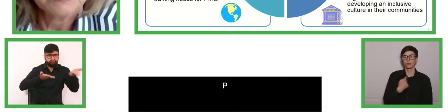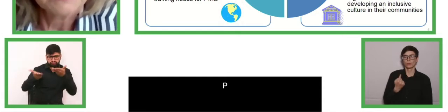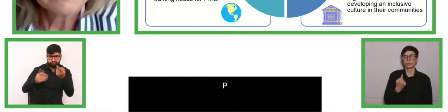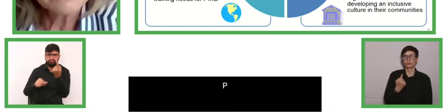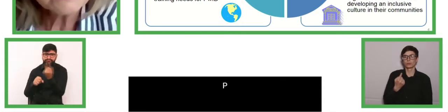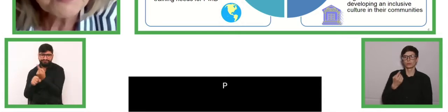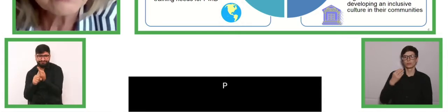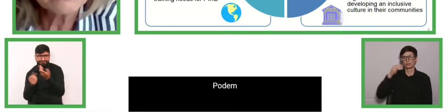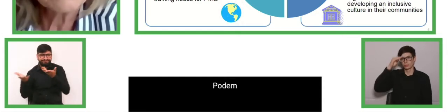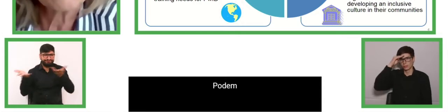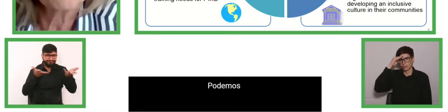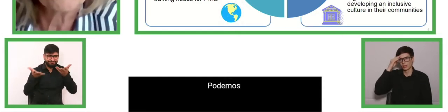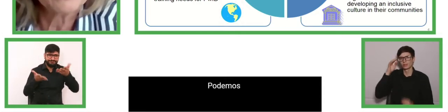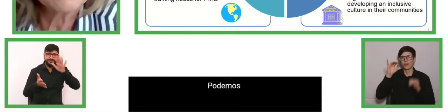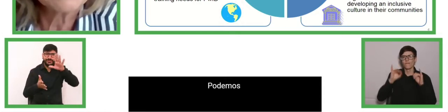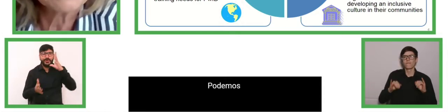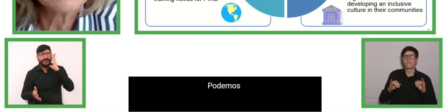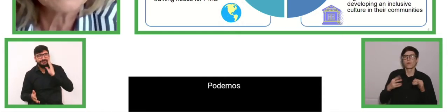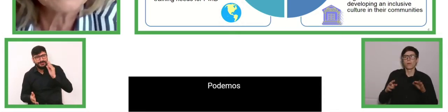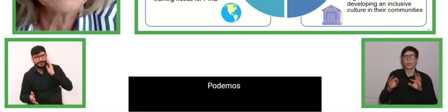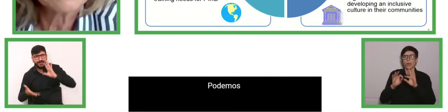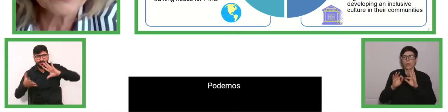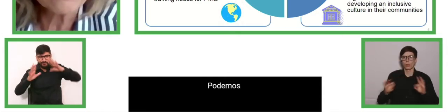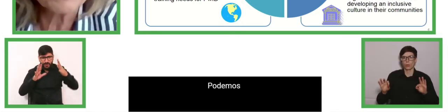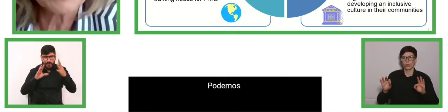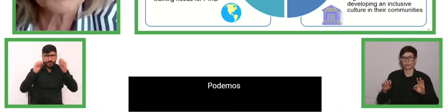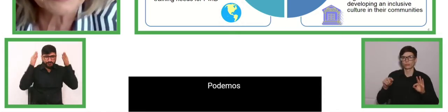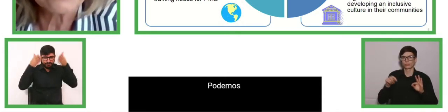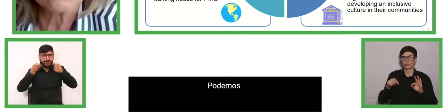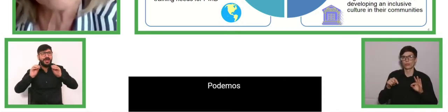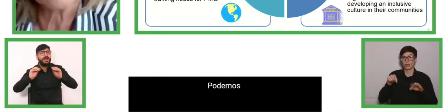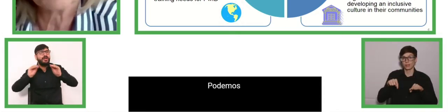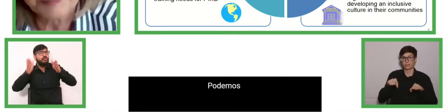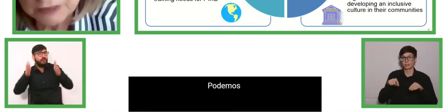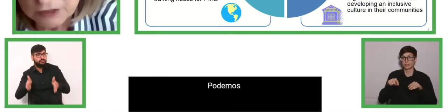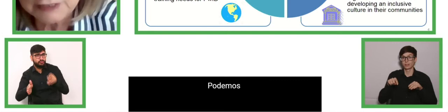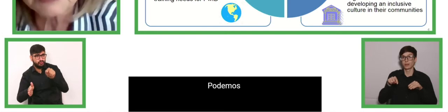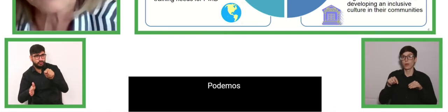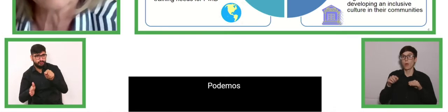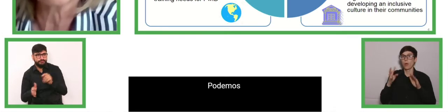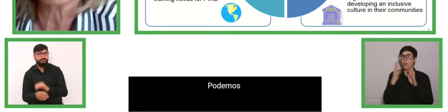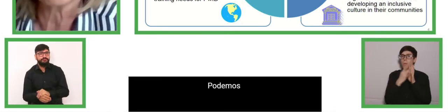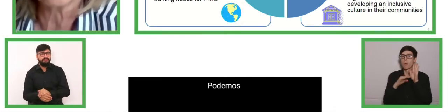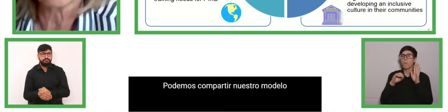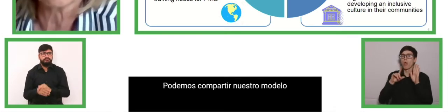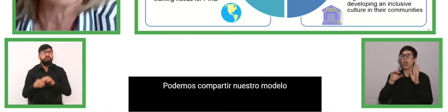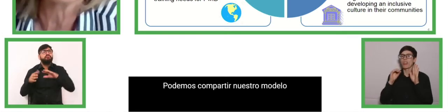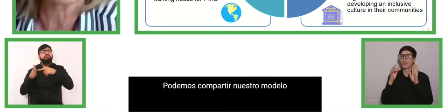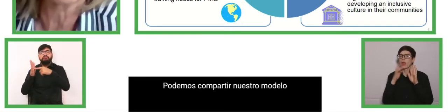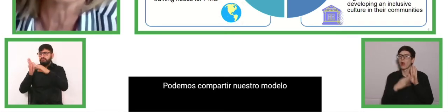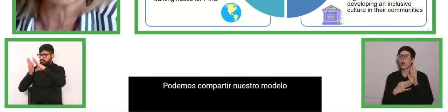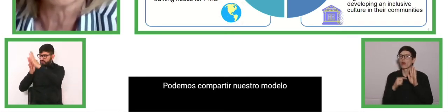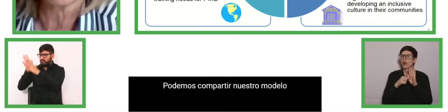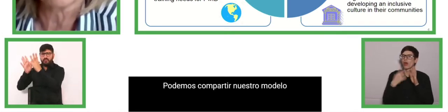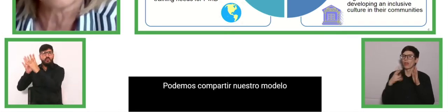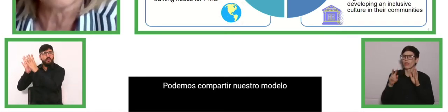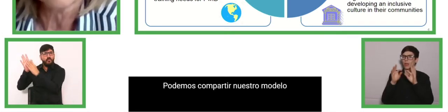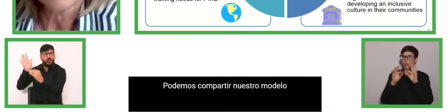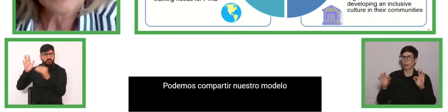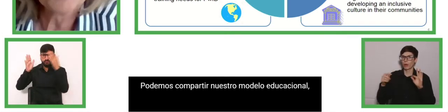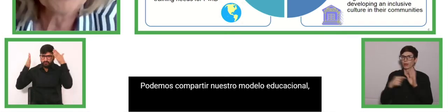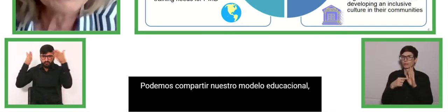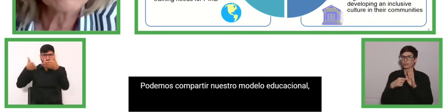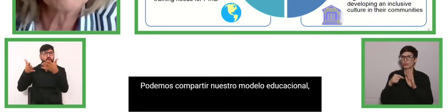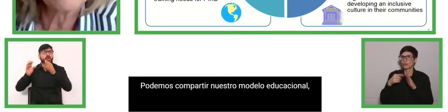equity. This model comprehends our curriculum adaptations, specially designed for the intellectual